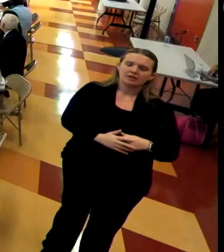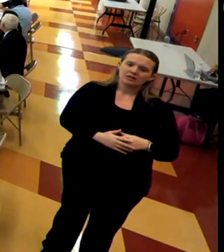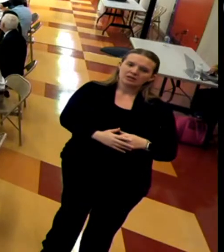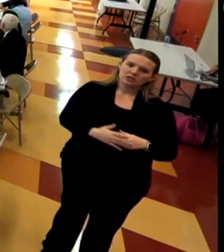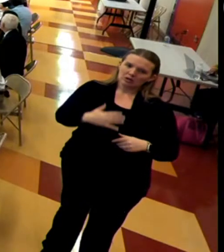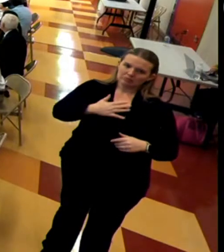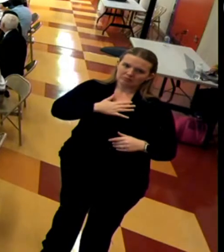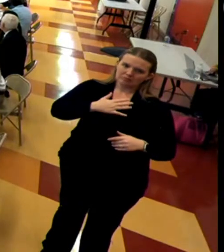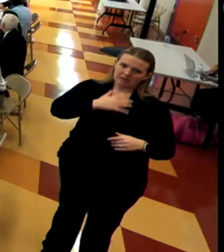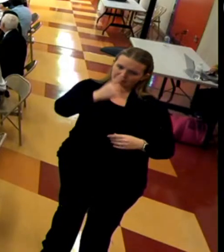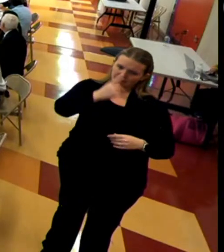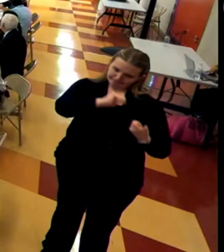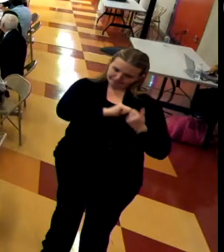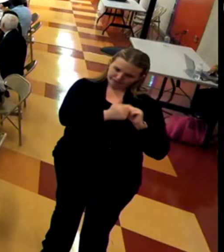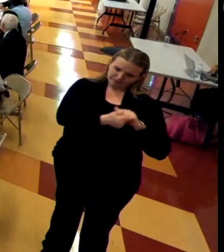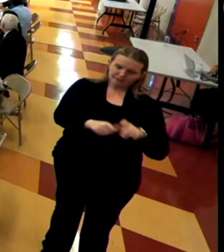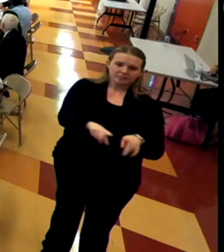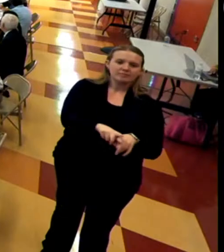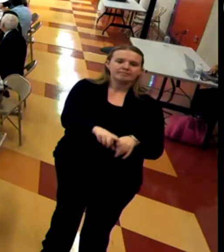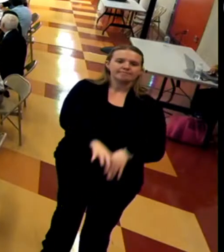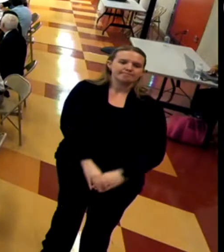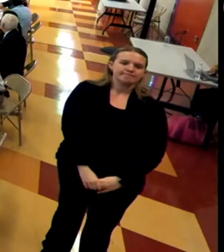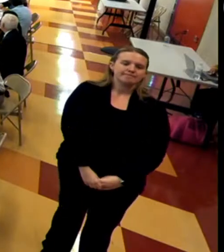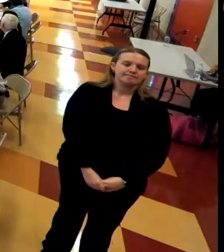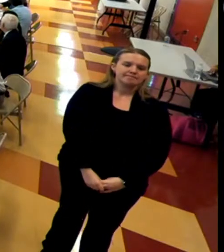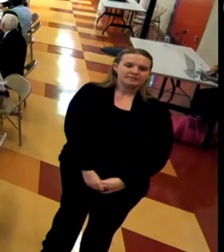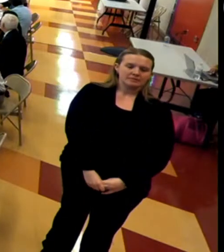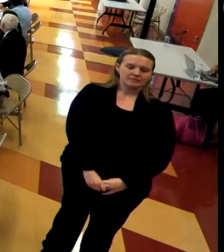what has changed.